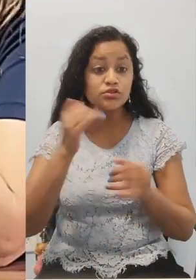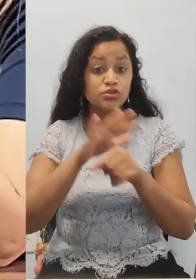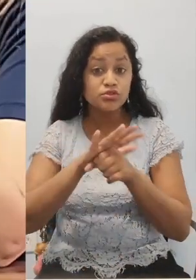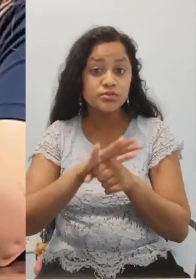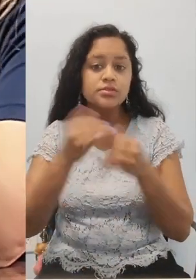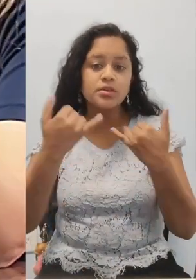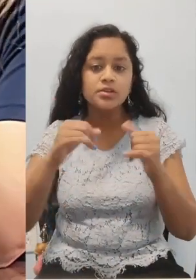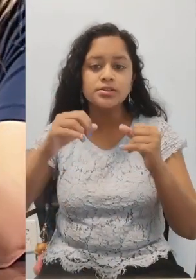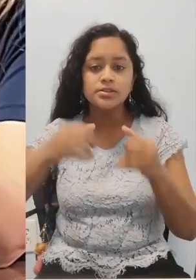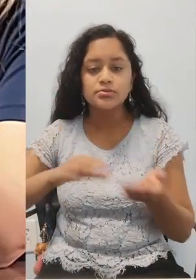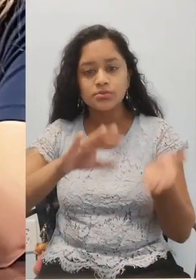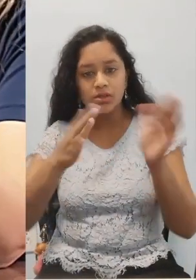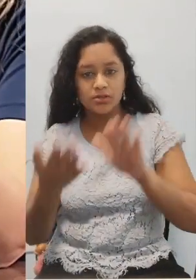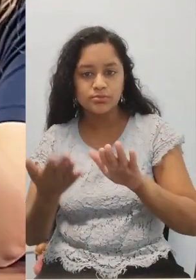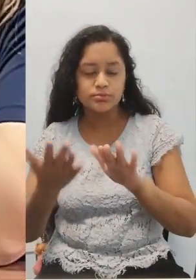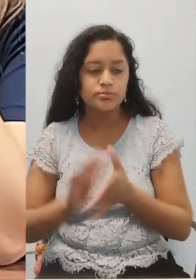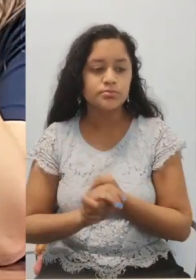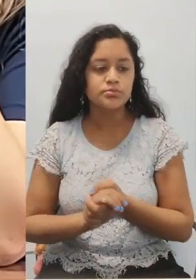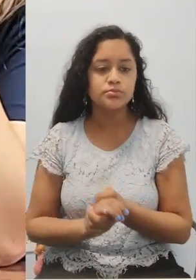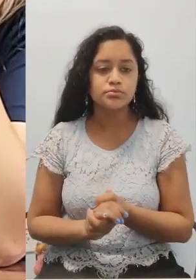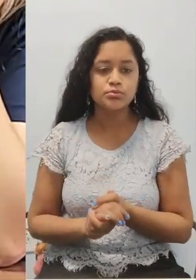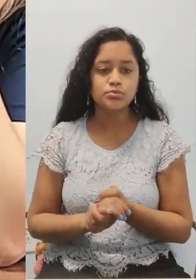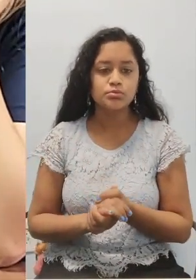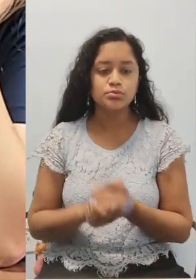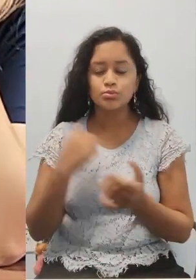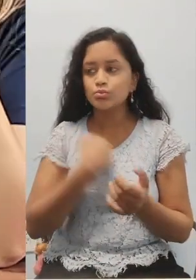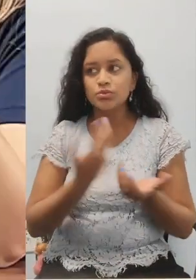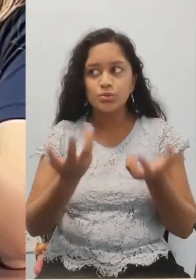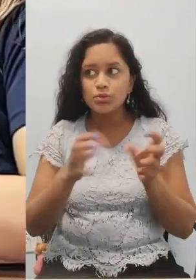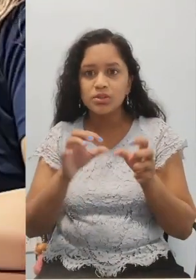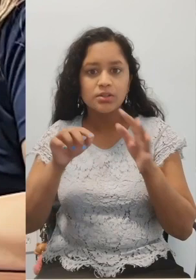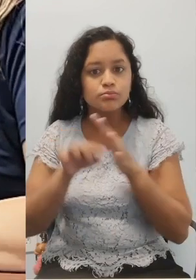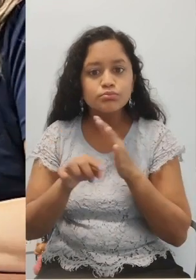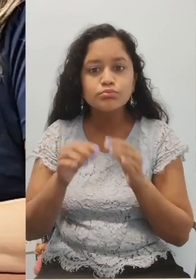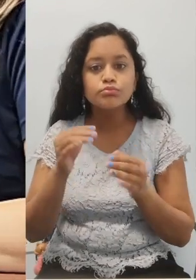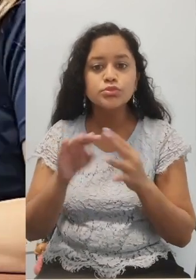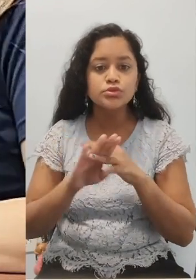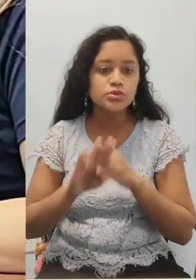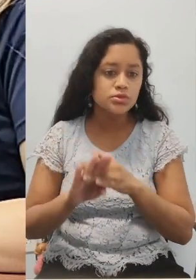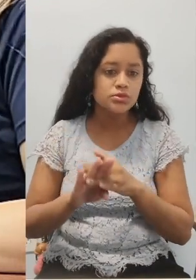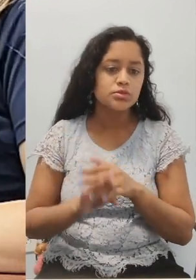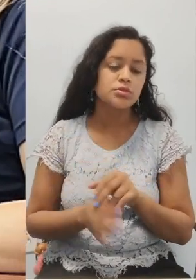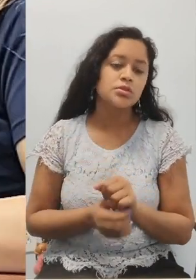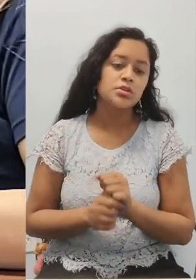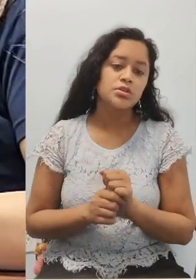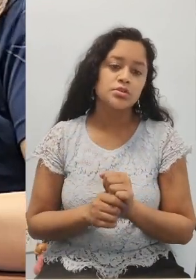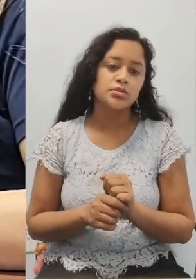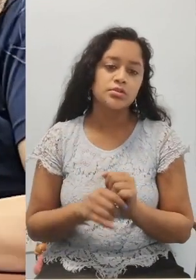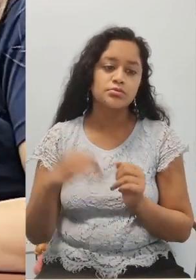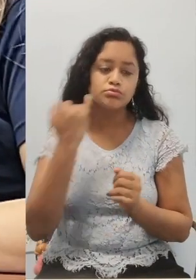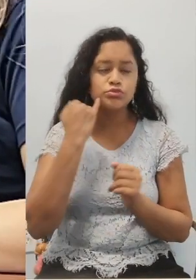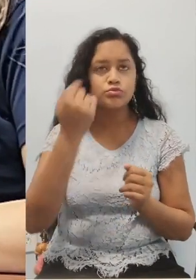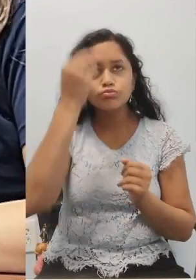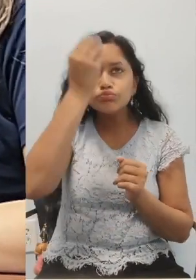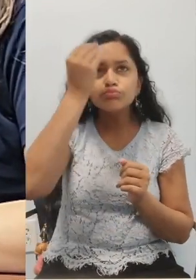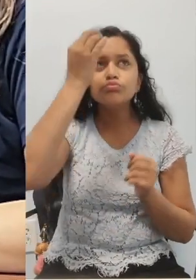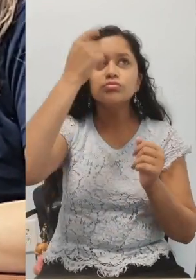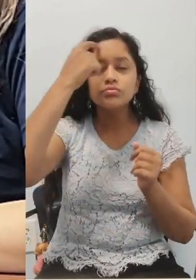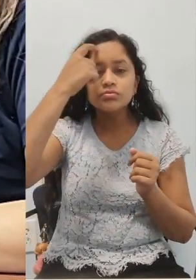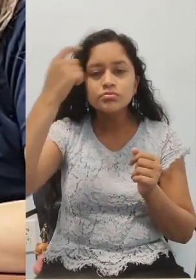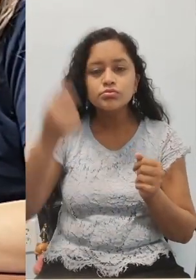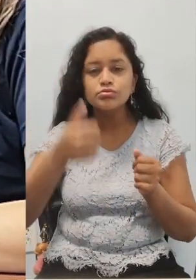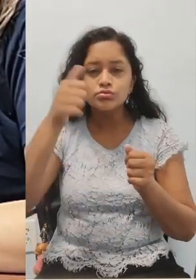stress it out, it could still die after, right? So, and the other thing is that we are always asking people to just be mindful.